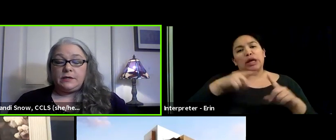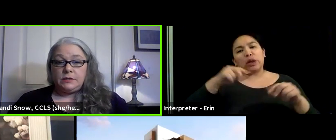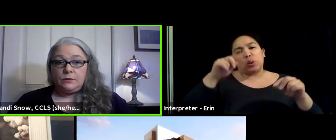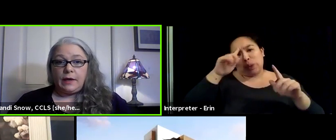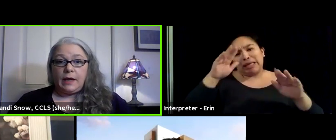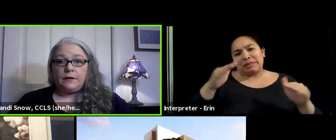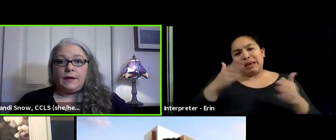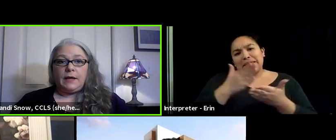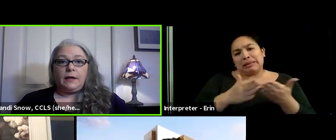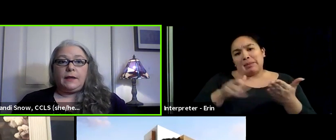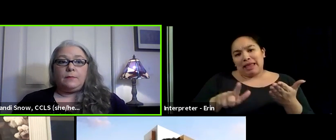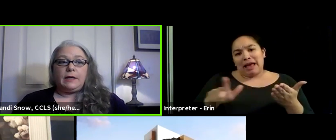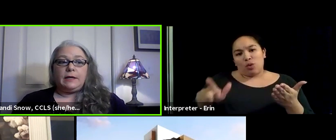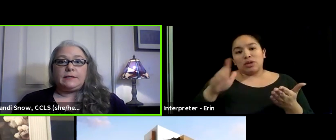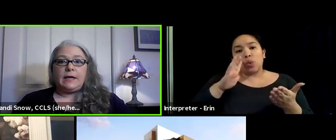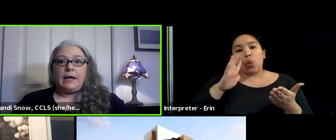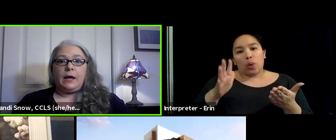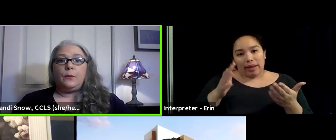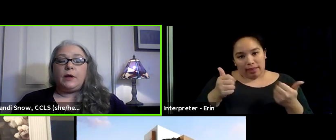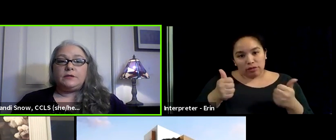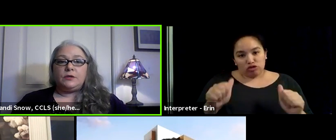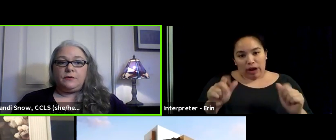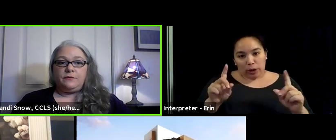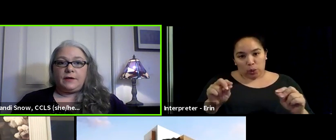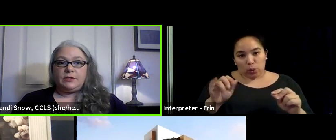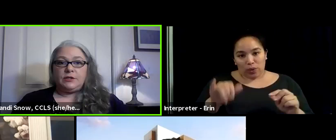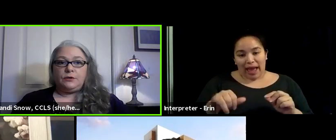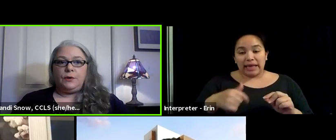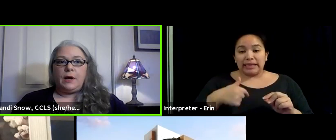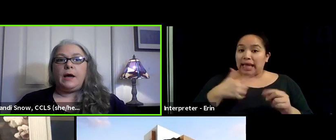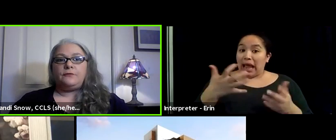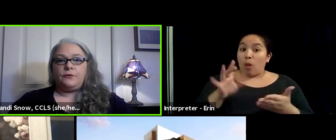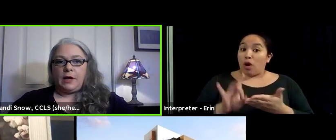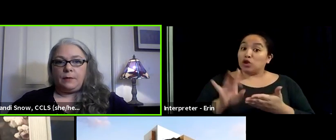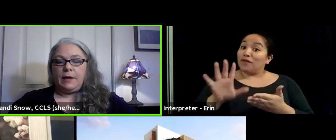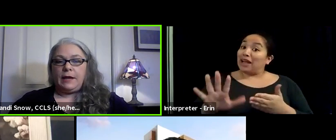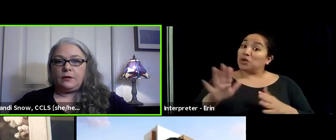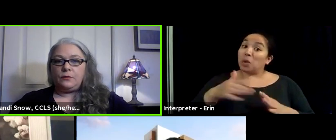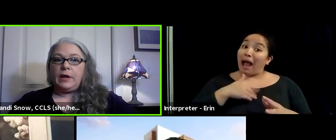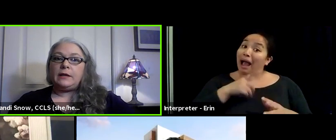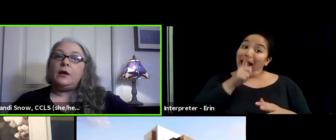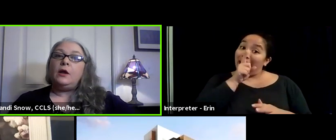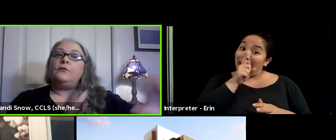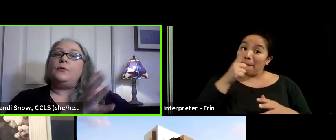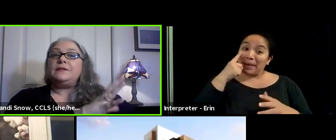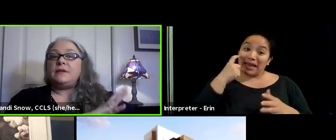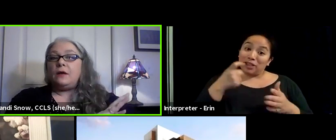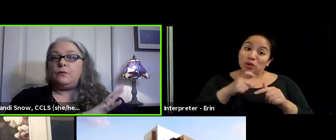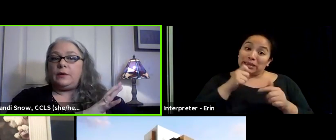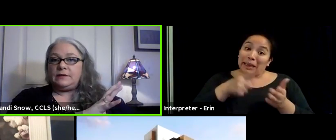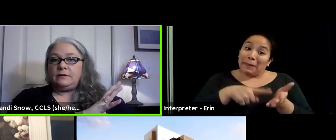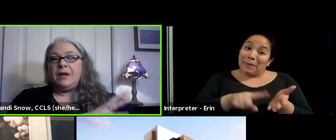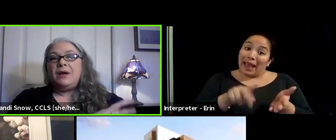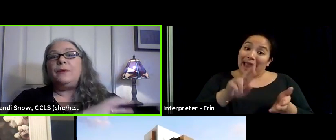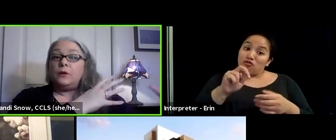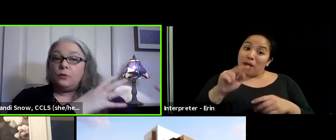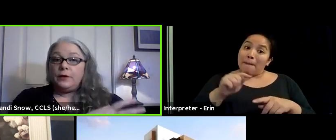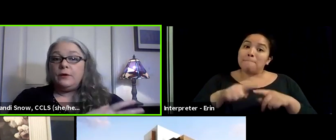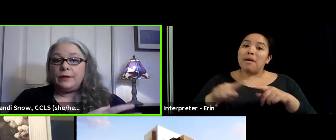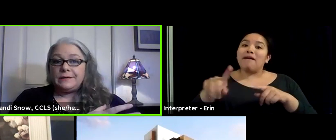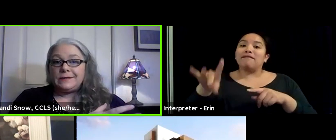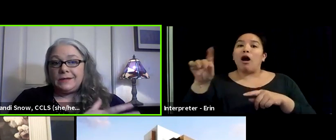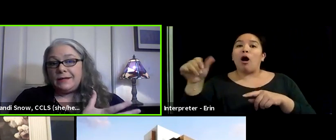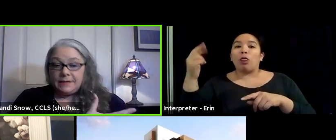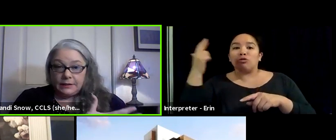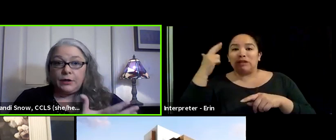might try to do that they might say, I want to evict you not for not paying the rent, for this other reason, when their